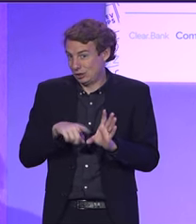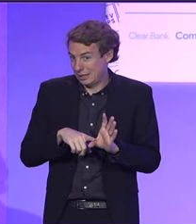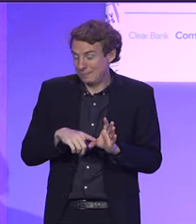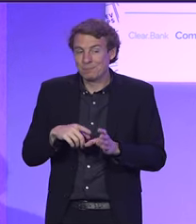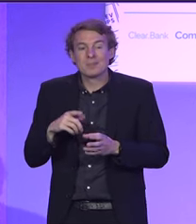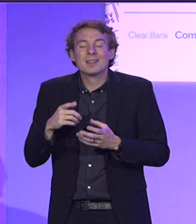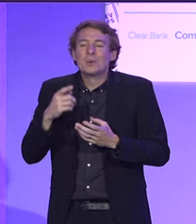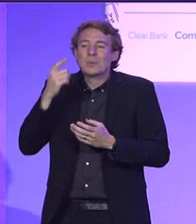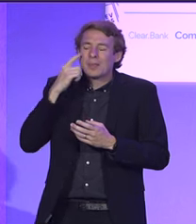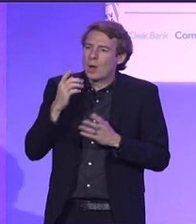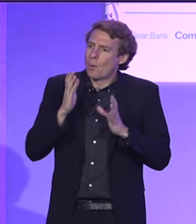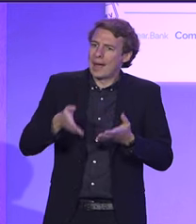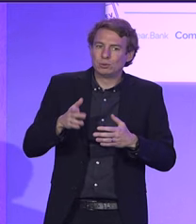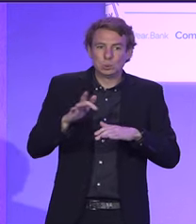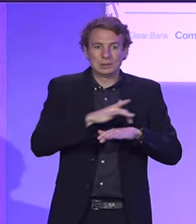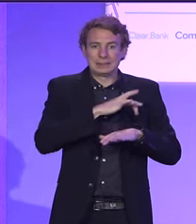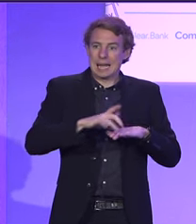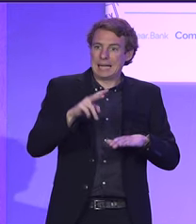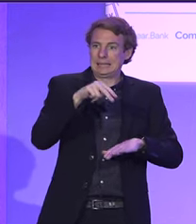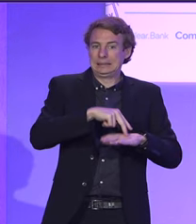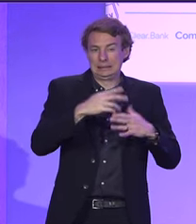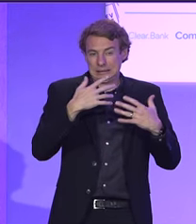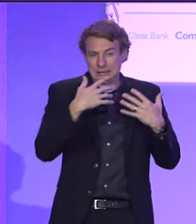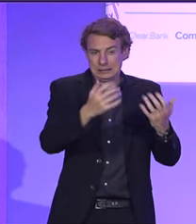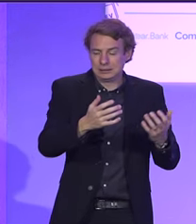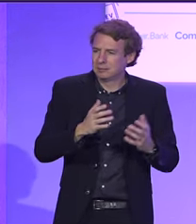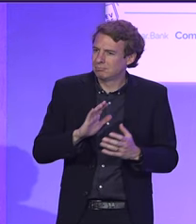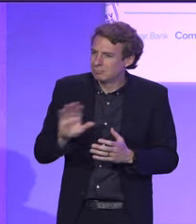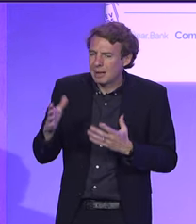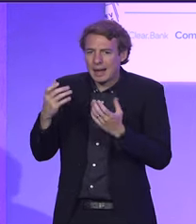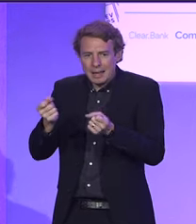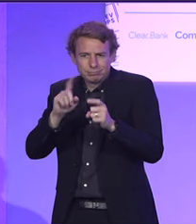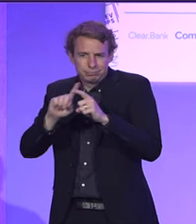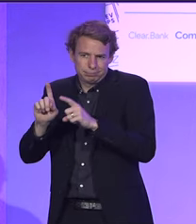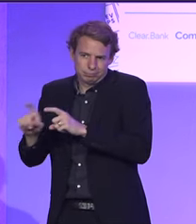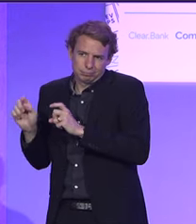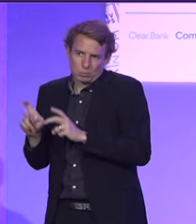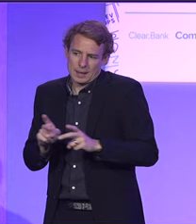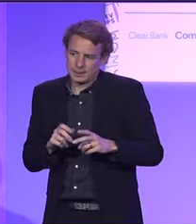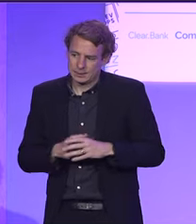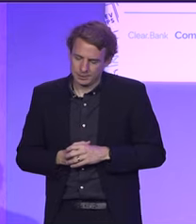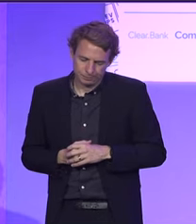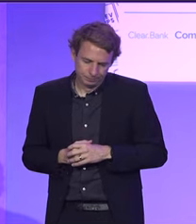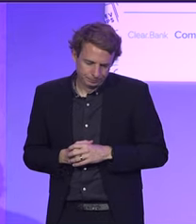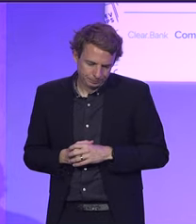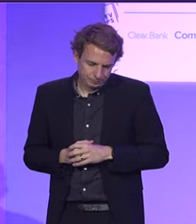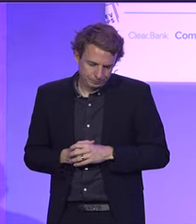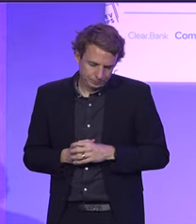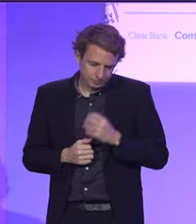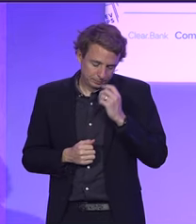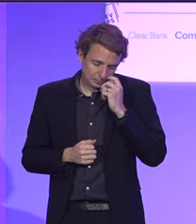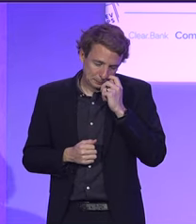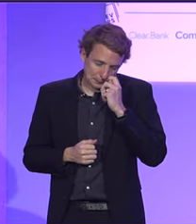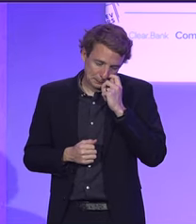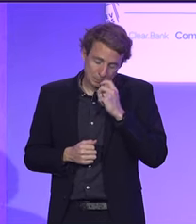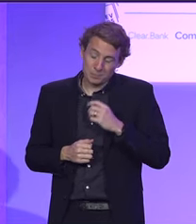speaking skills is to stand on a big stage. There's loads of different ways to get involved. Now, I've used the word CFP